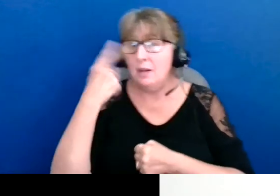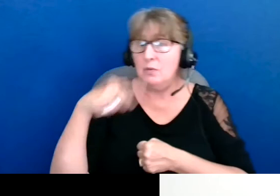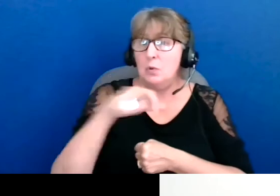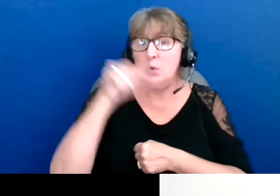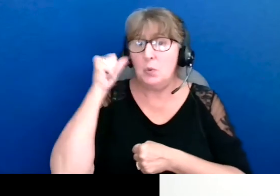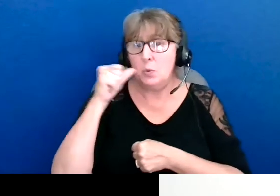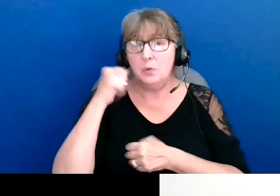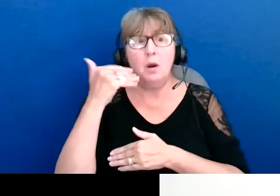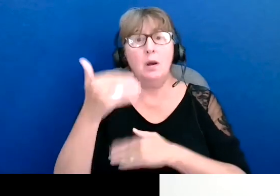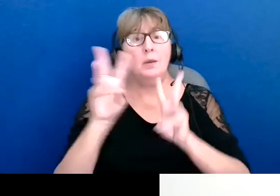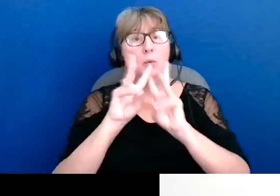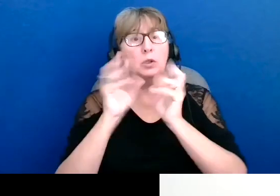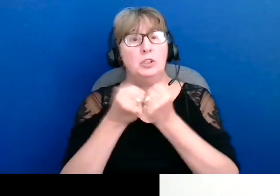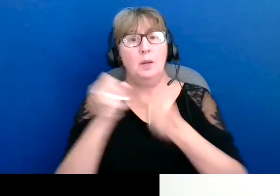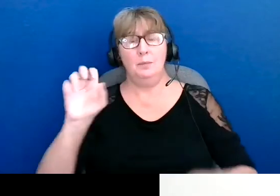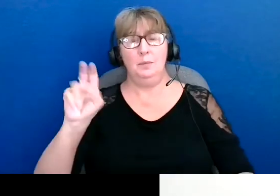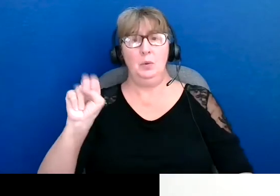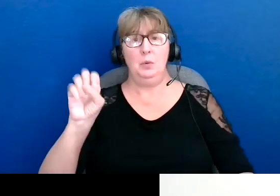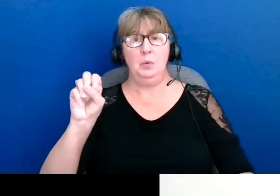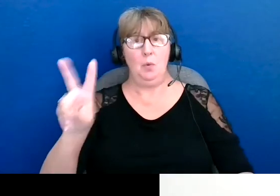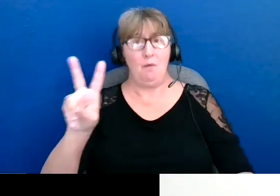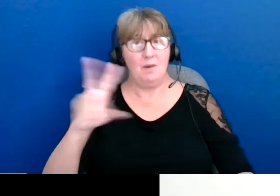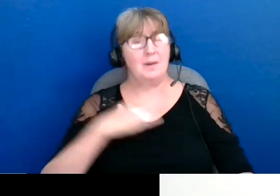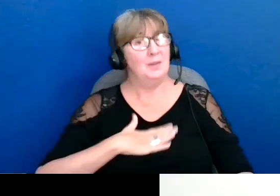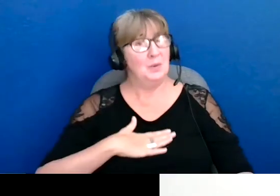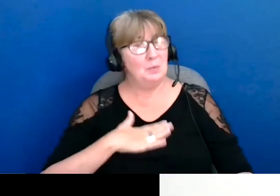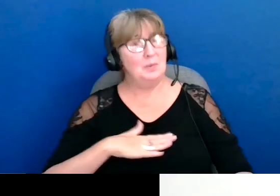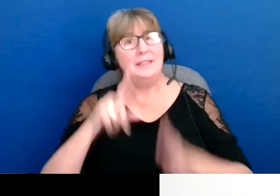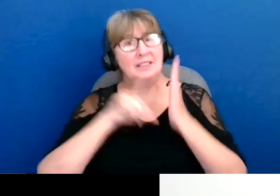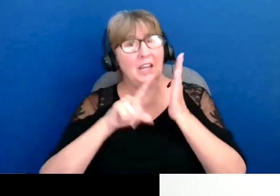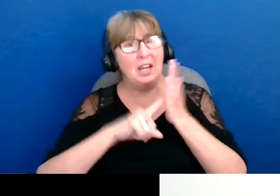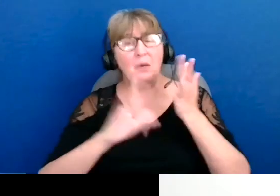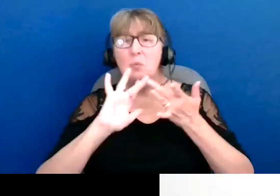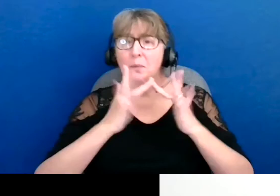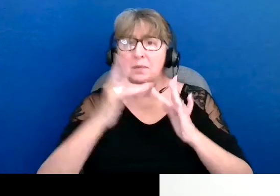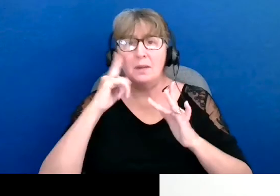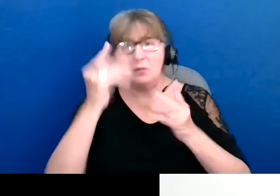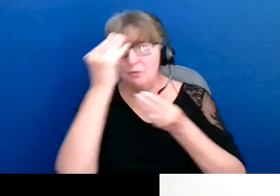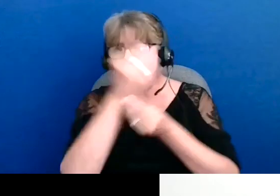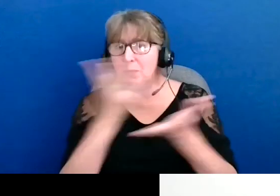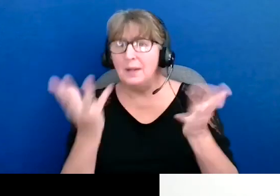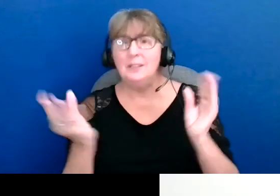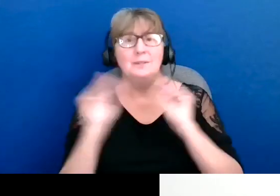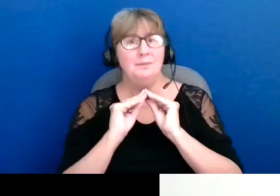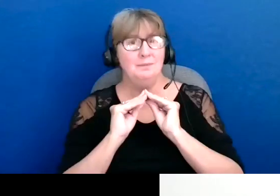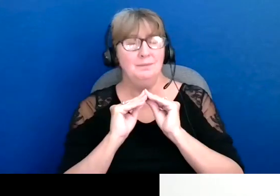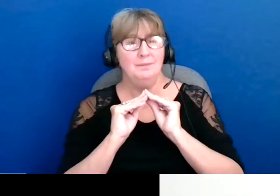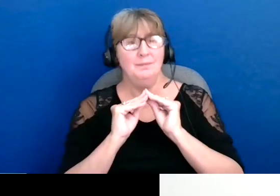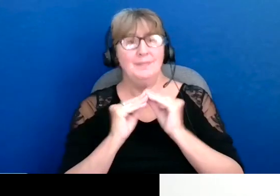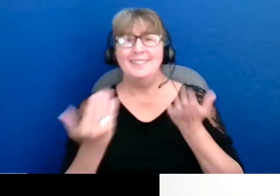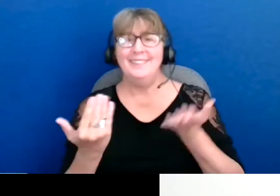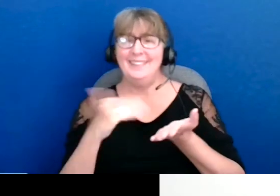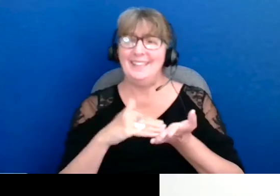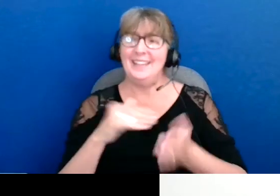next workshop will be in November. So please feel free to check out our website for more information. Once again, Ms.